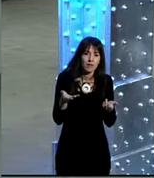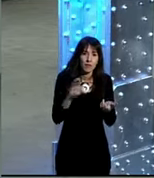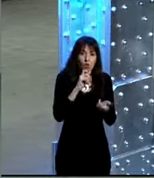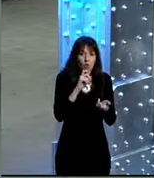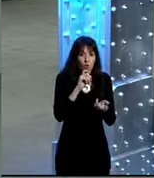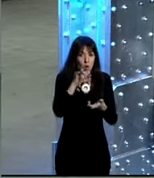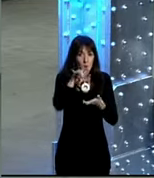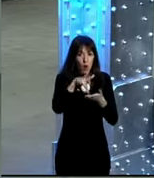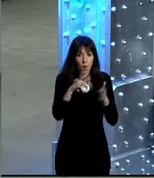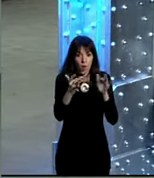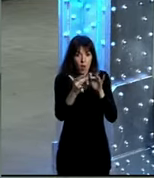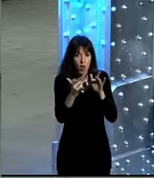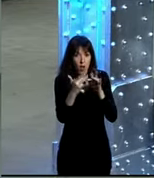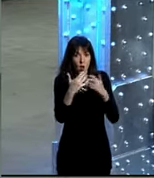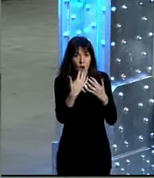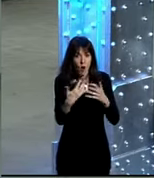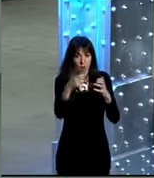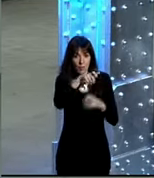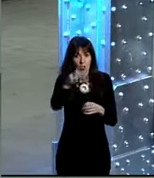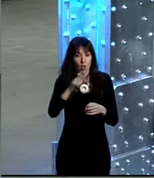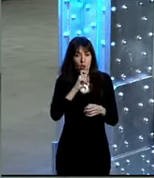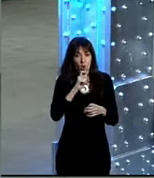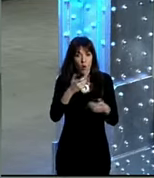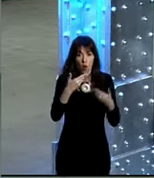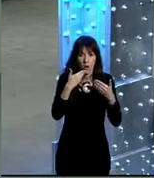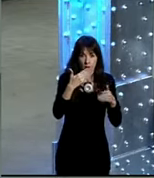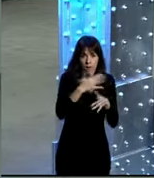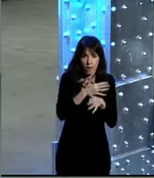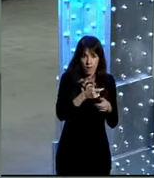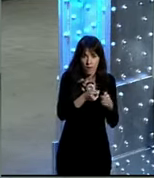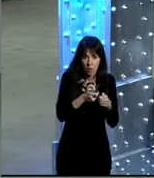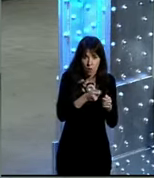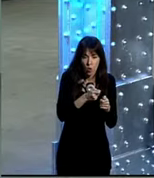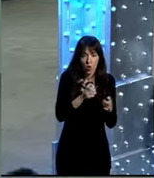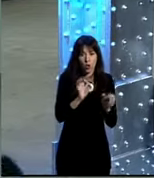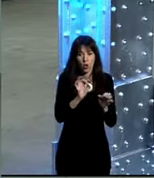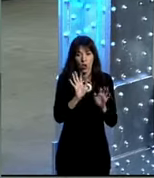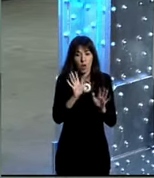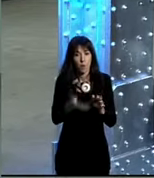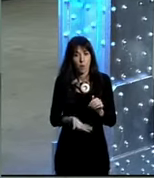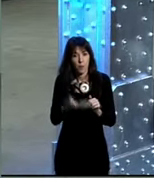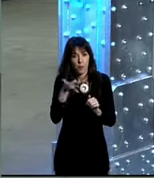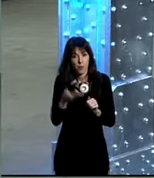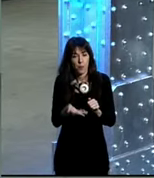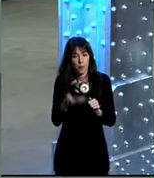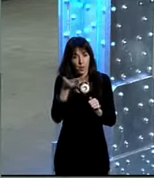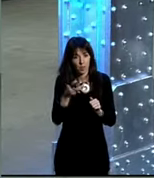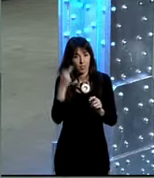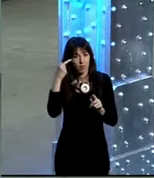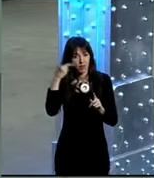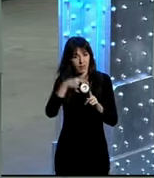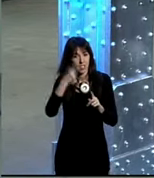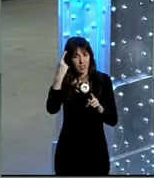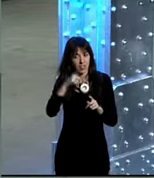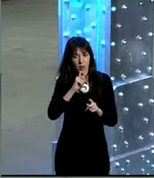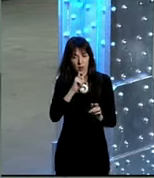should we mix it all up and do something someone's never done before? The key is always, as always, lies in research combined